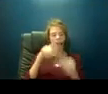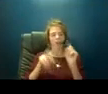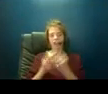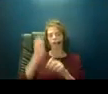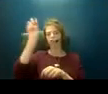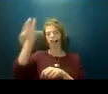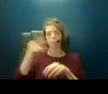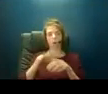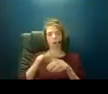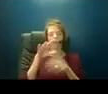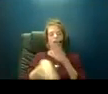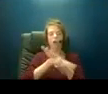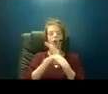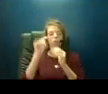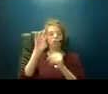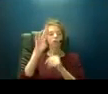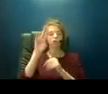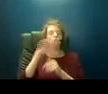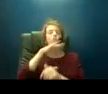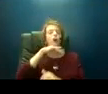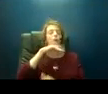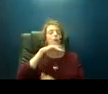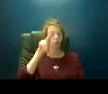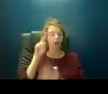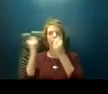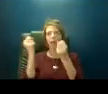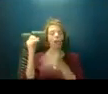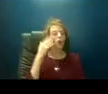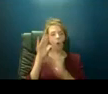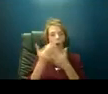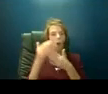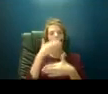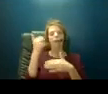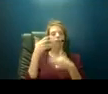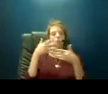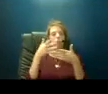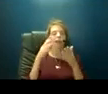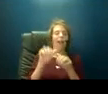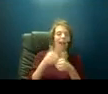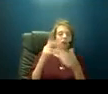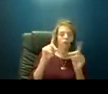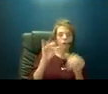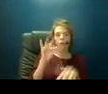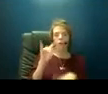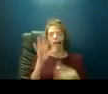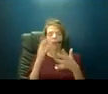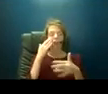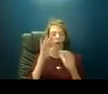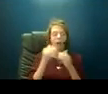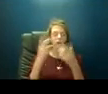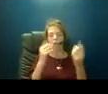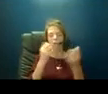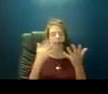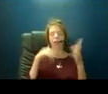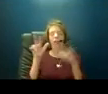truck and know all the best practices and the tips and tricks. And if the driver's yelling to do something, you know, that